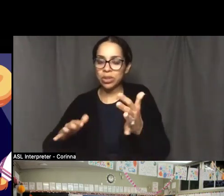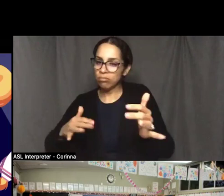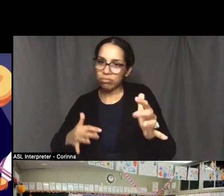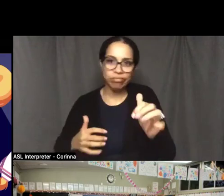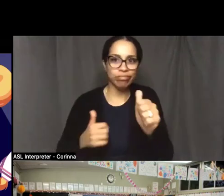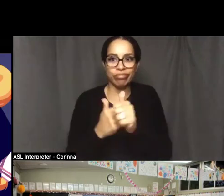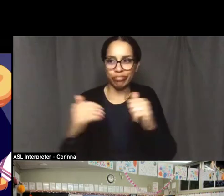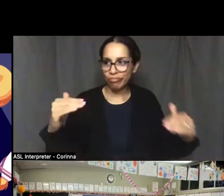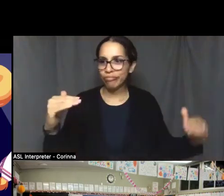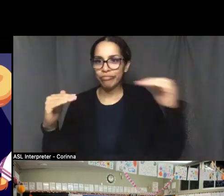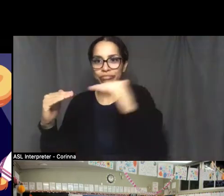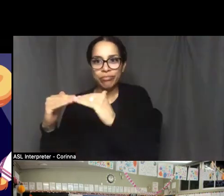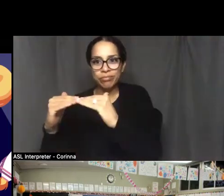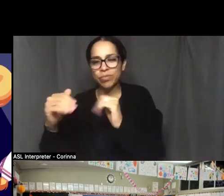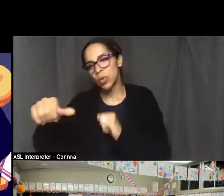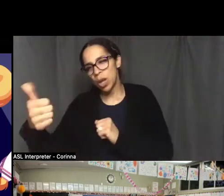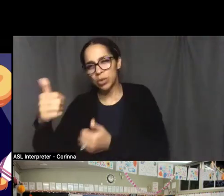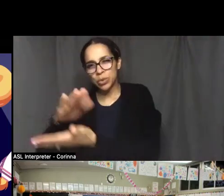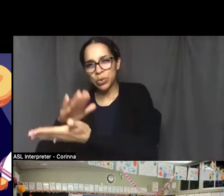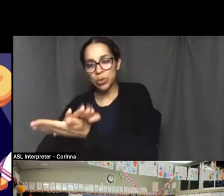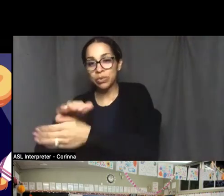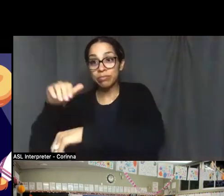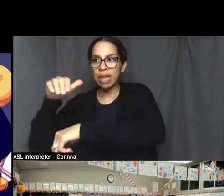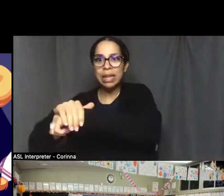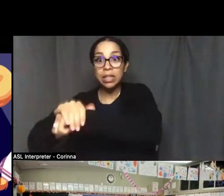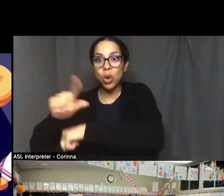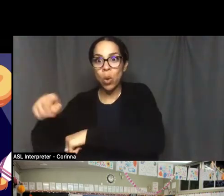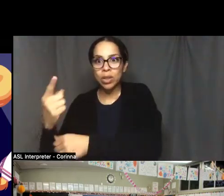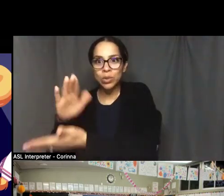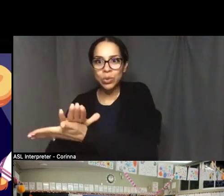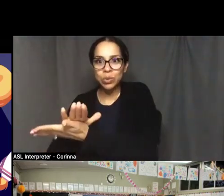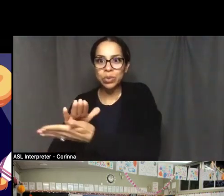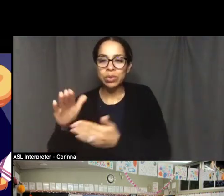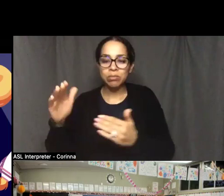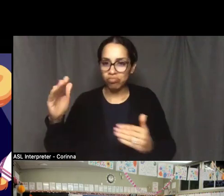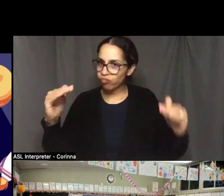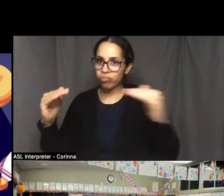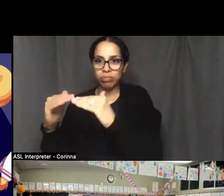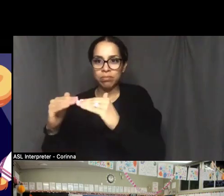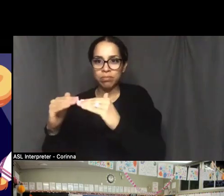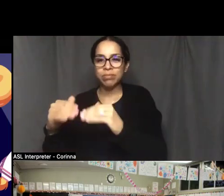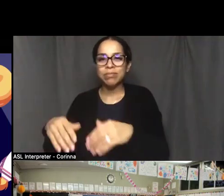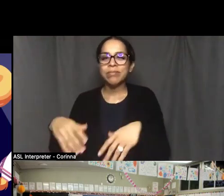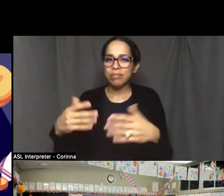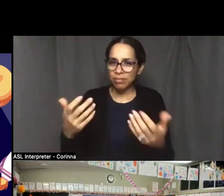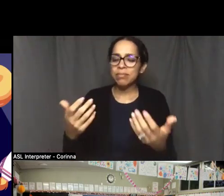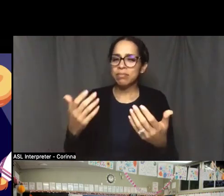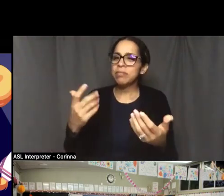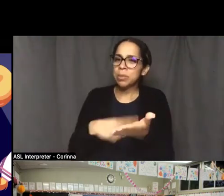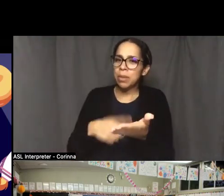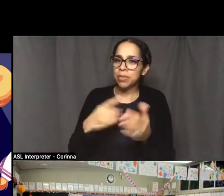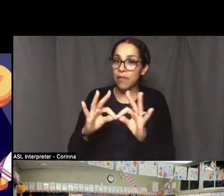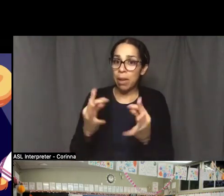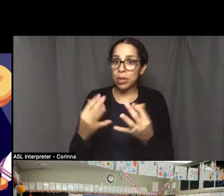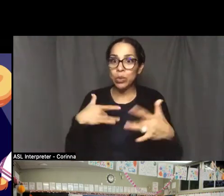of literacy. But it is something to be aware of. We meet with families all the time who are worried about their child's progress. They're